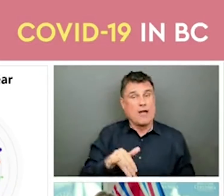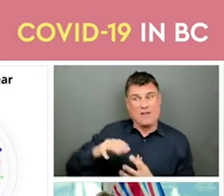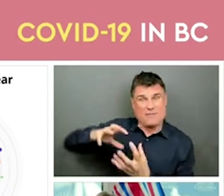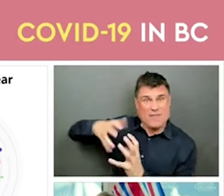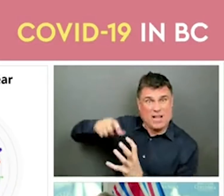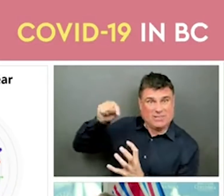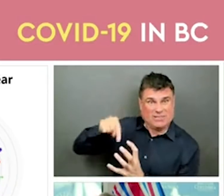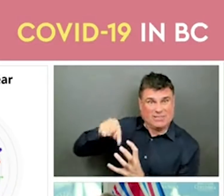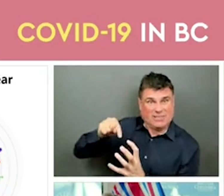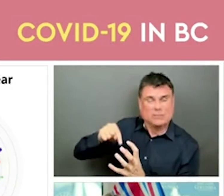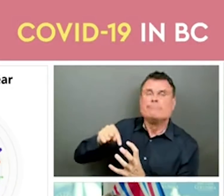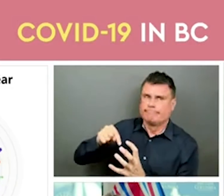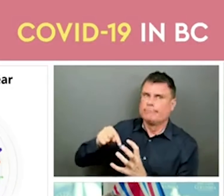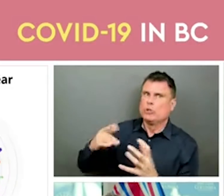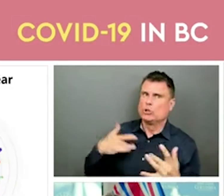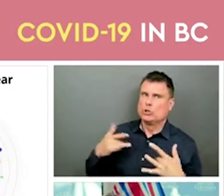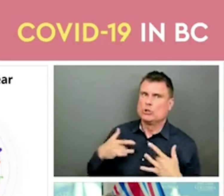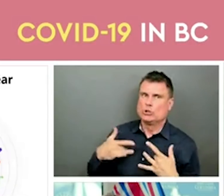the latest